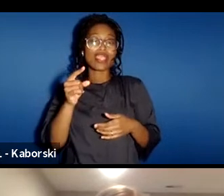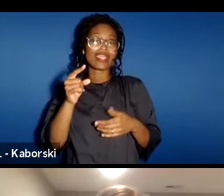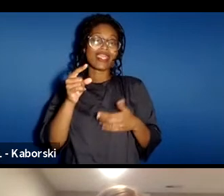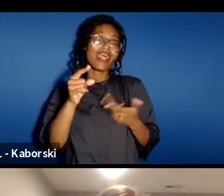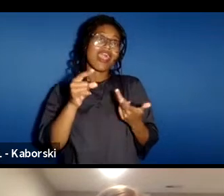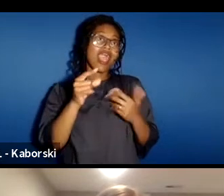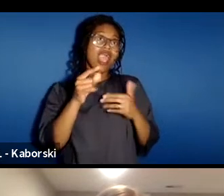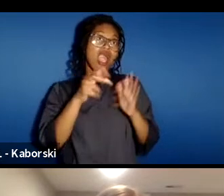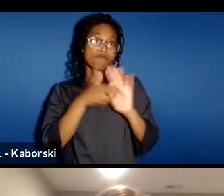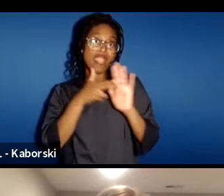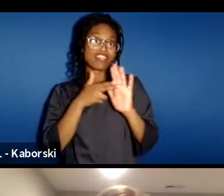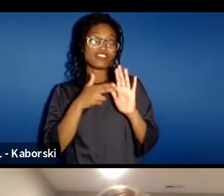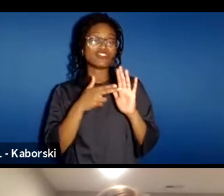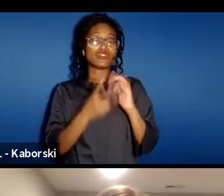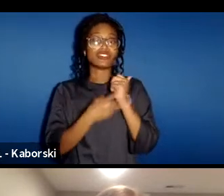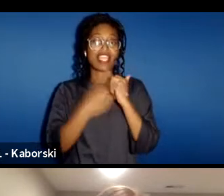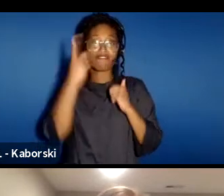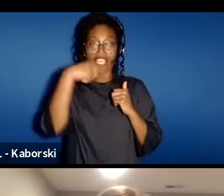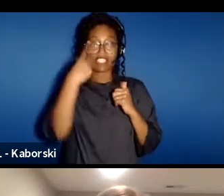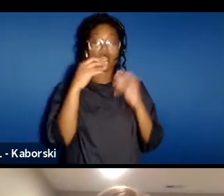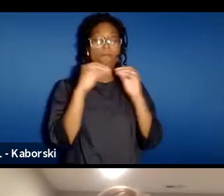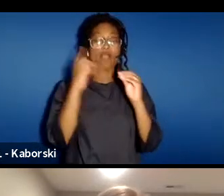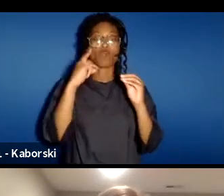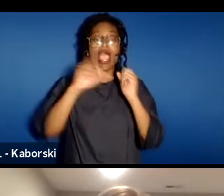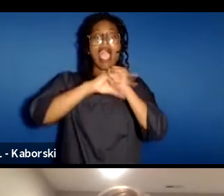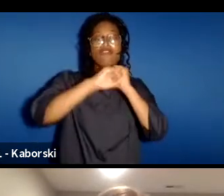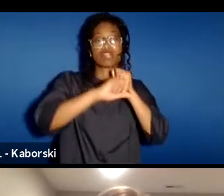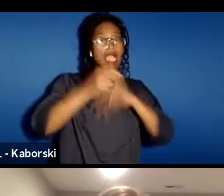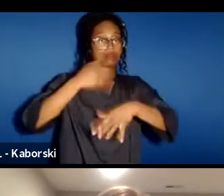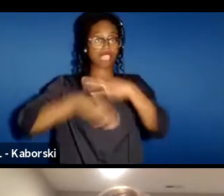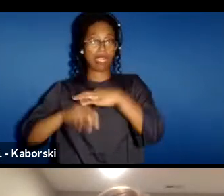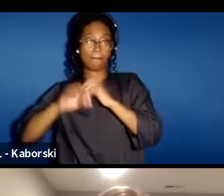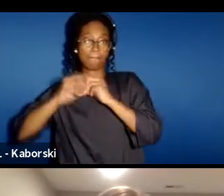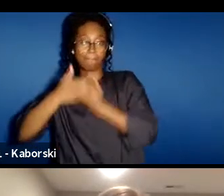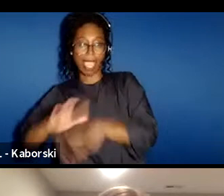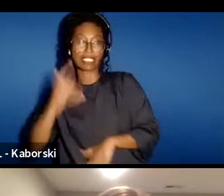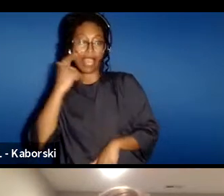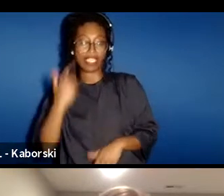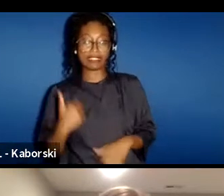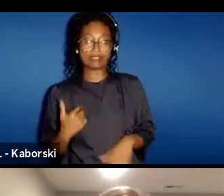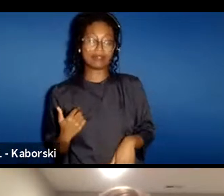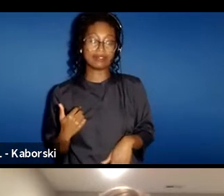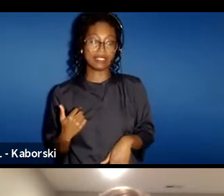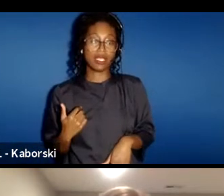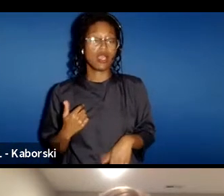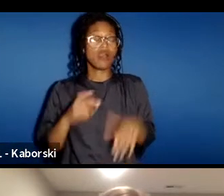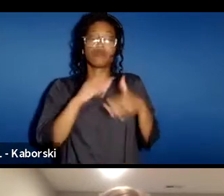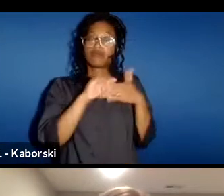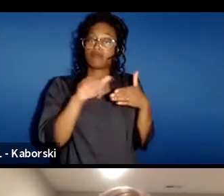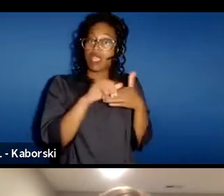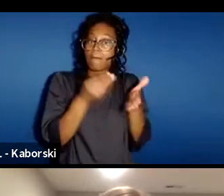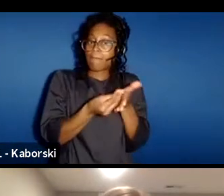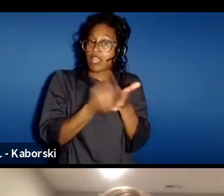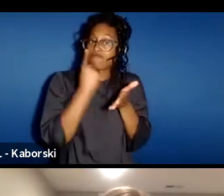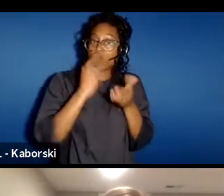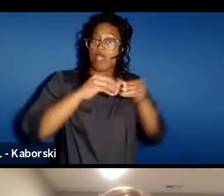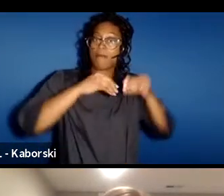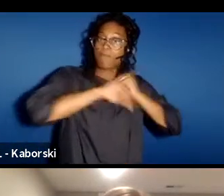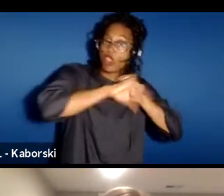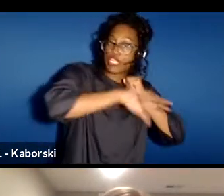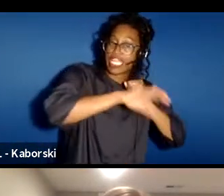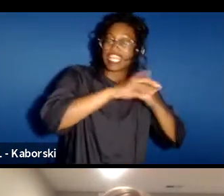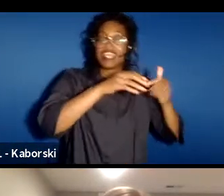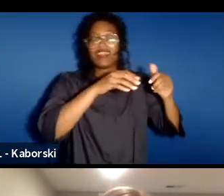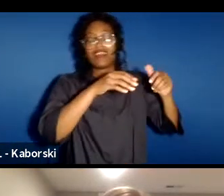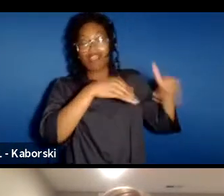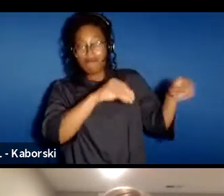going to be in advertising more than it's going to be in packaging. That's where the dollars are going. It's going to marketing and advertising to